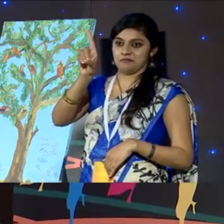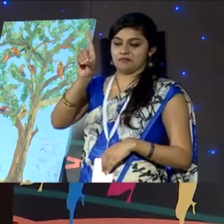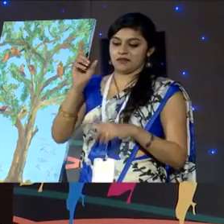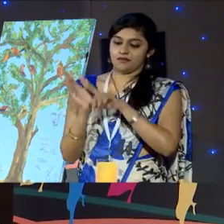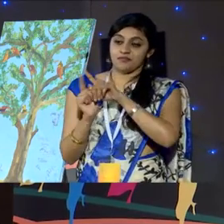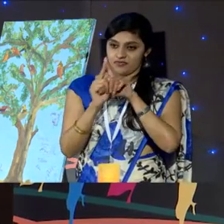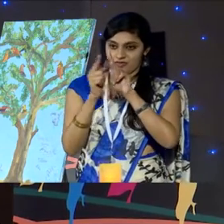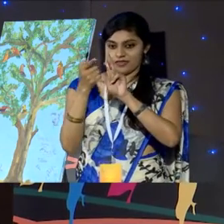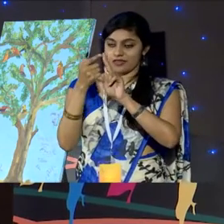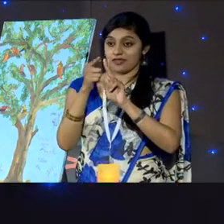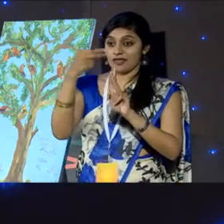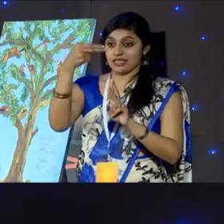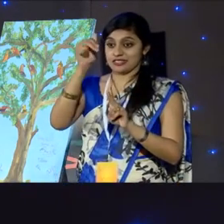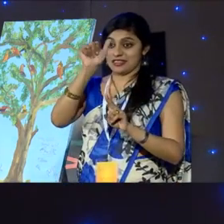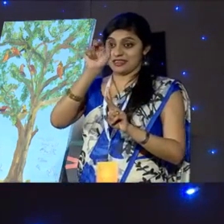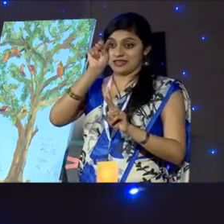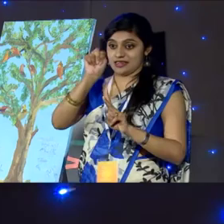Handicap, yeah.